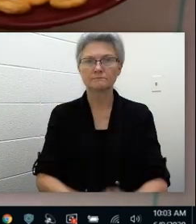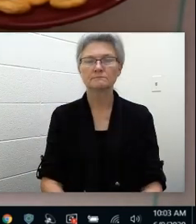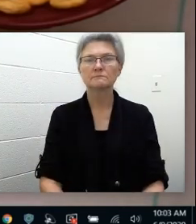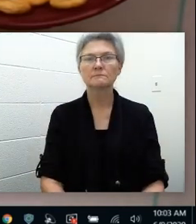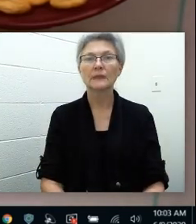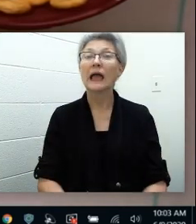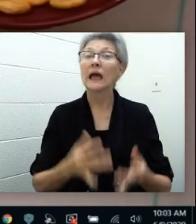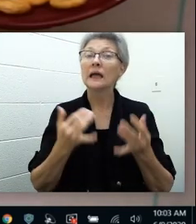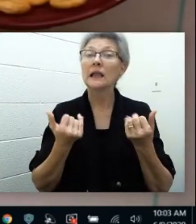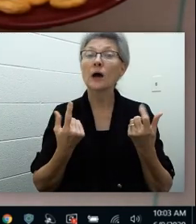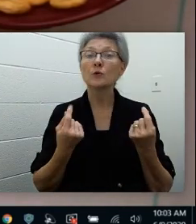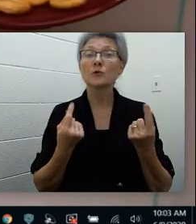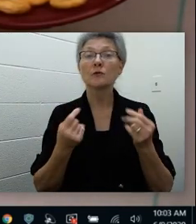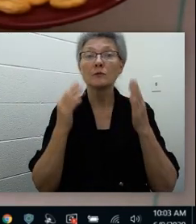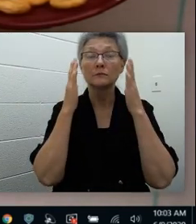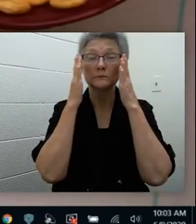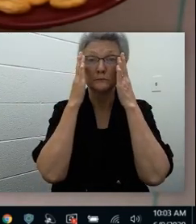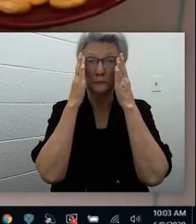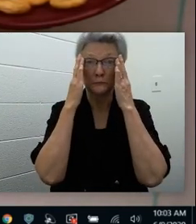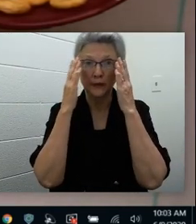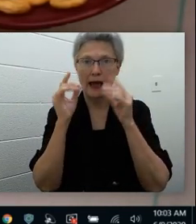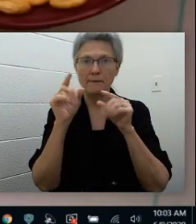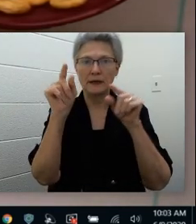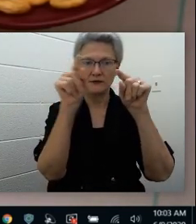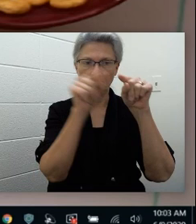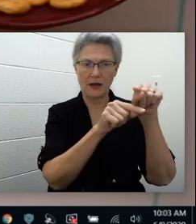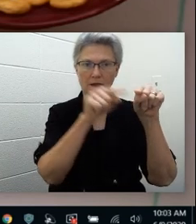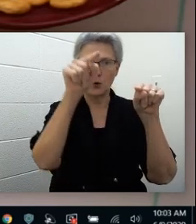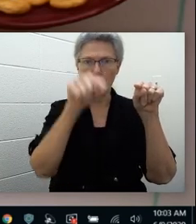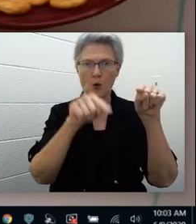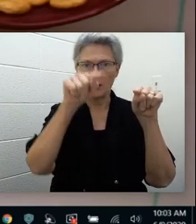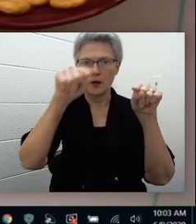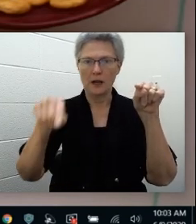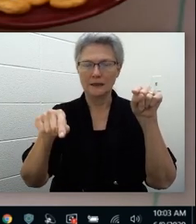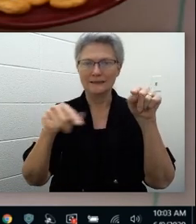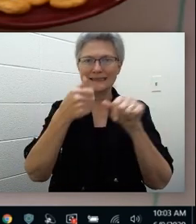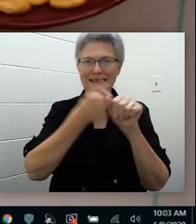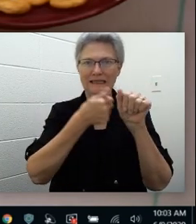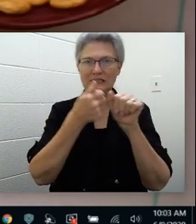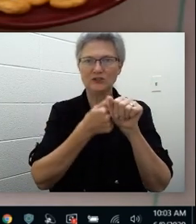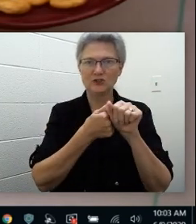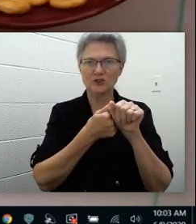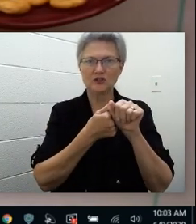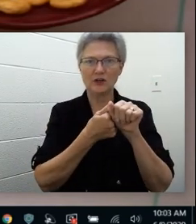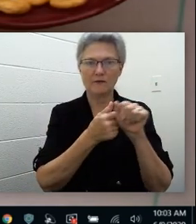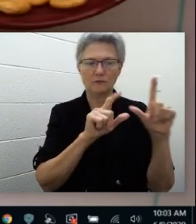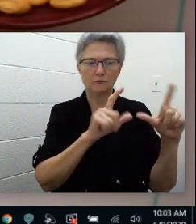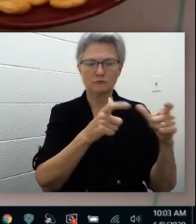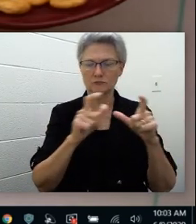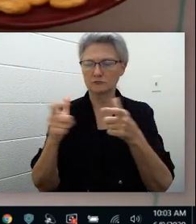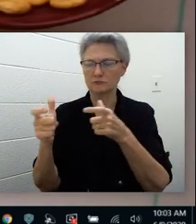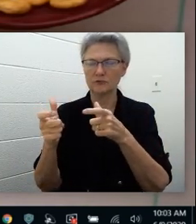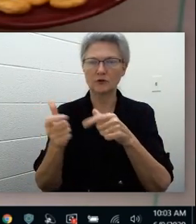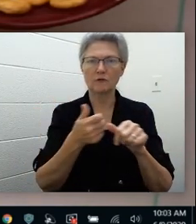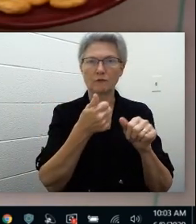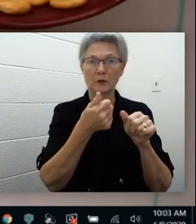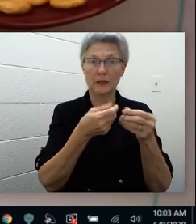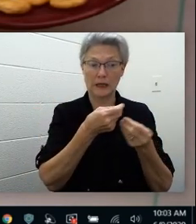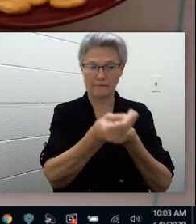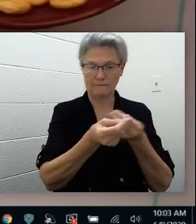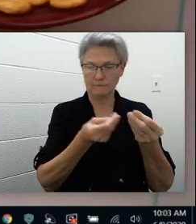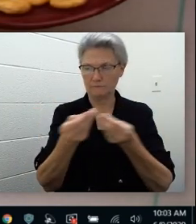Now what I'm going to do is I'm going to place these Cheerios one at a time into each of the groups to find out how